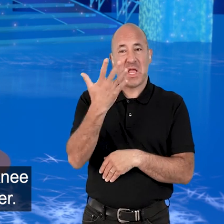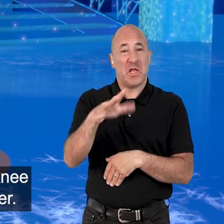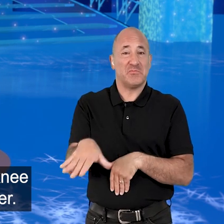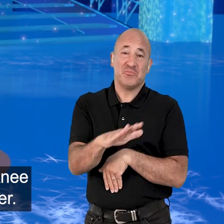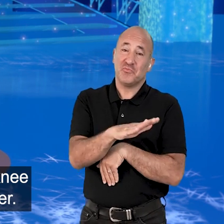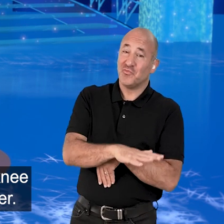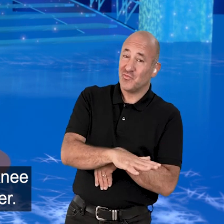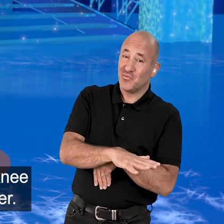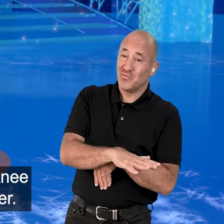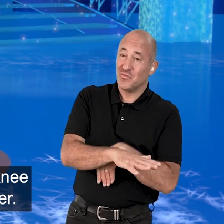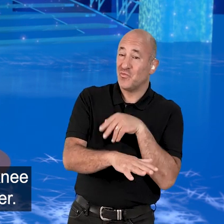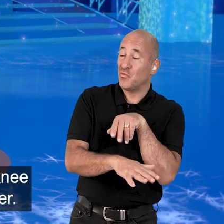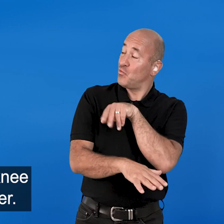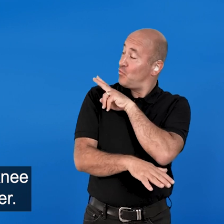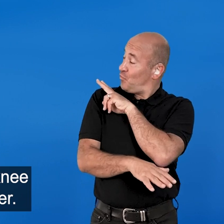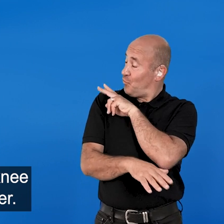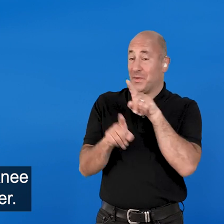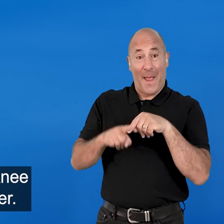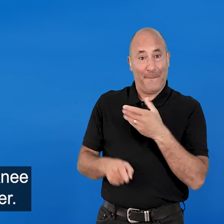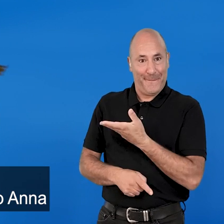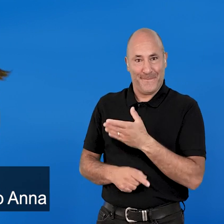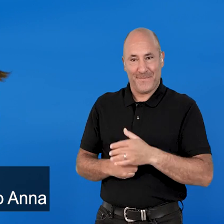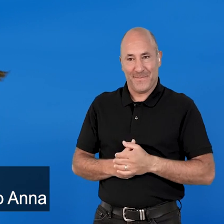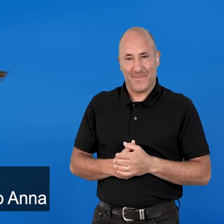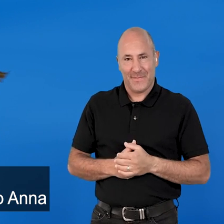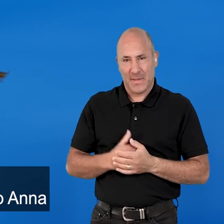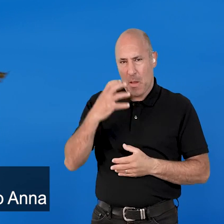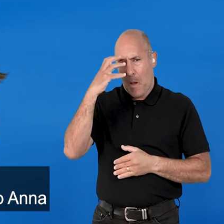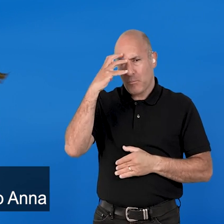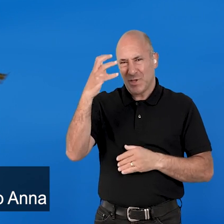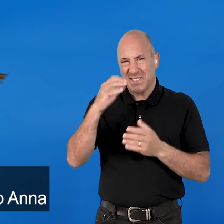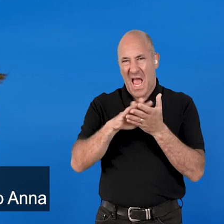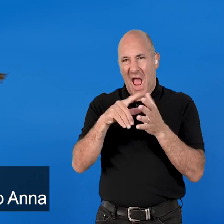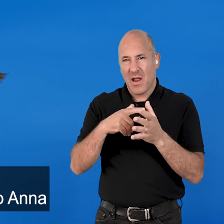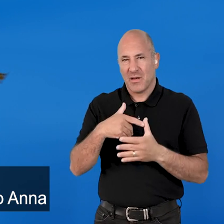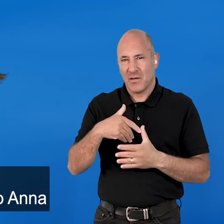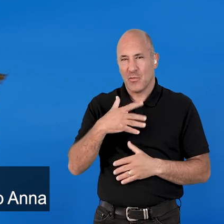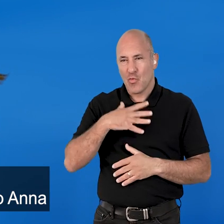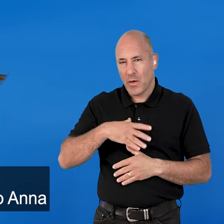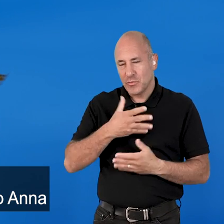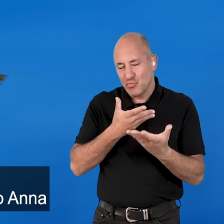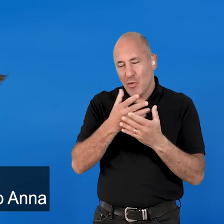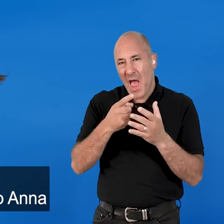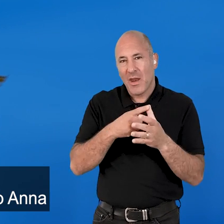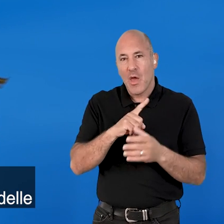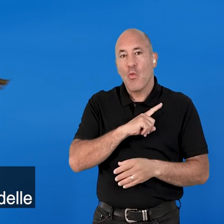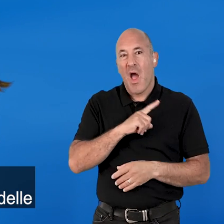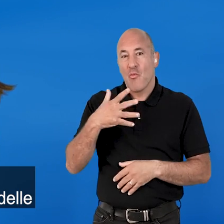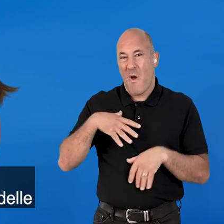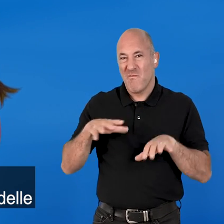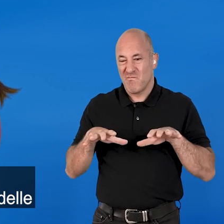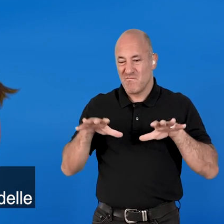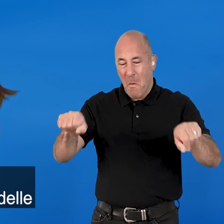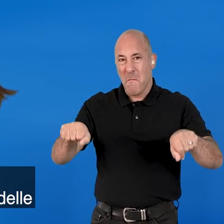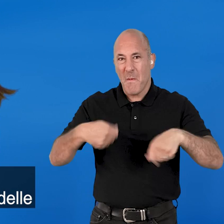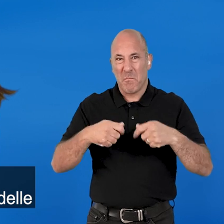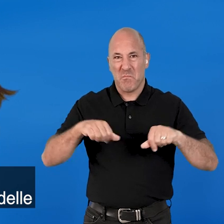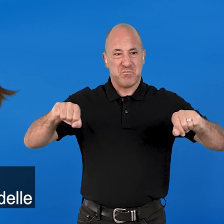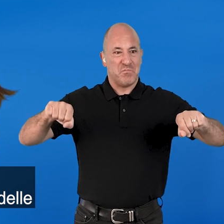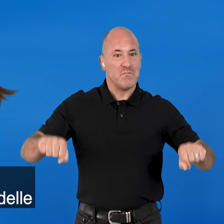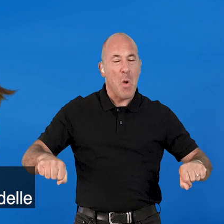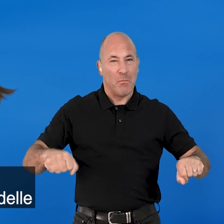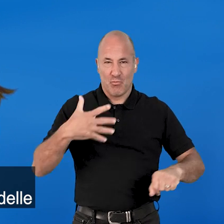your knee and look over your shoulder. Now, Prince Hans only really wants to get close to Anna because he wants to take over